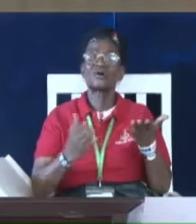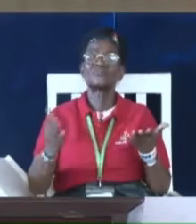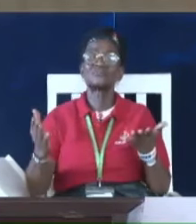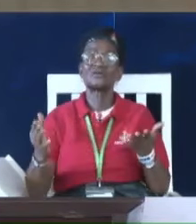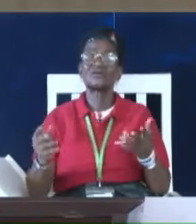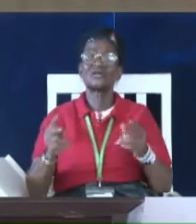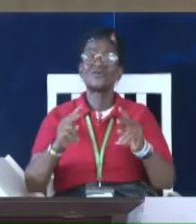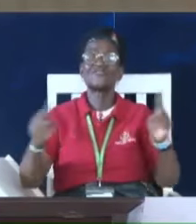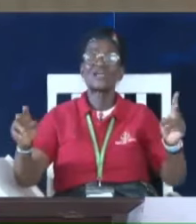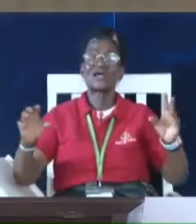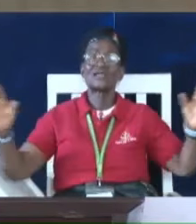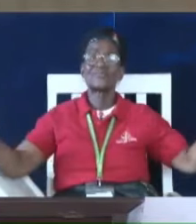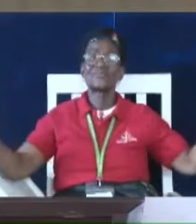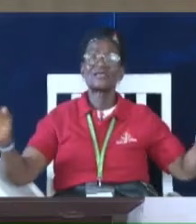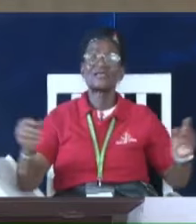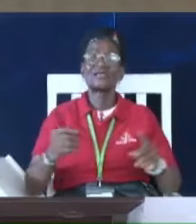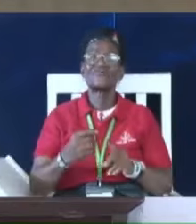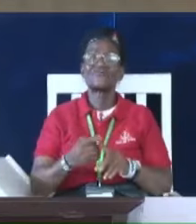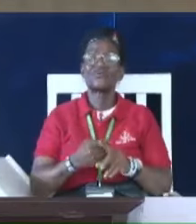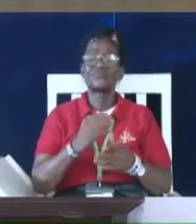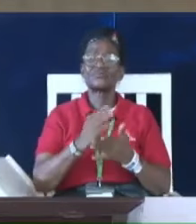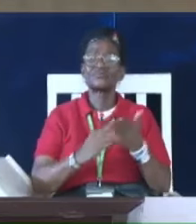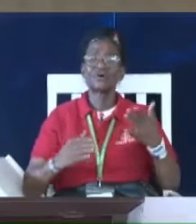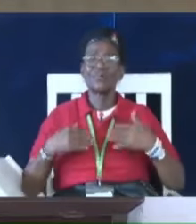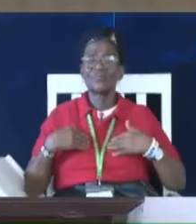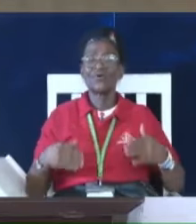very big from somebody,